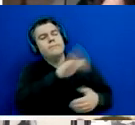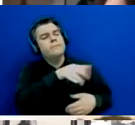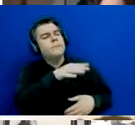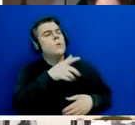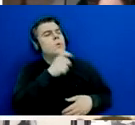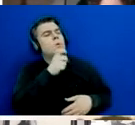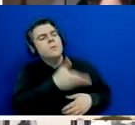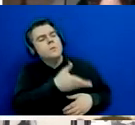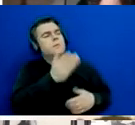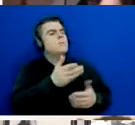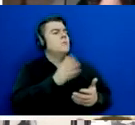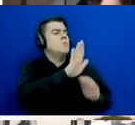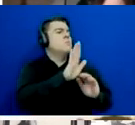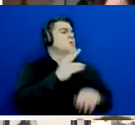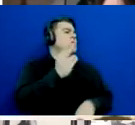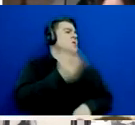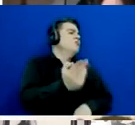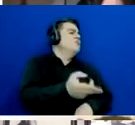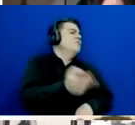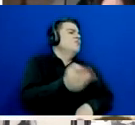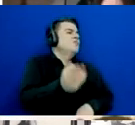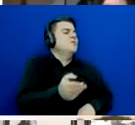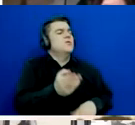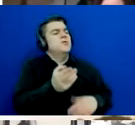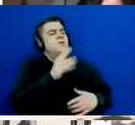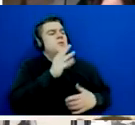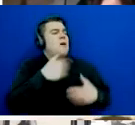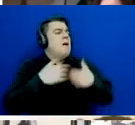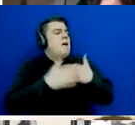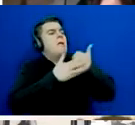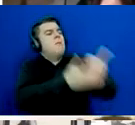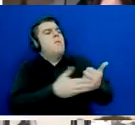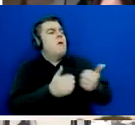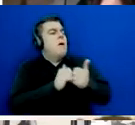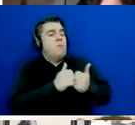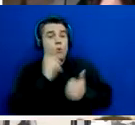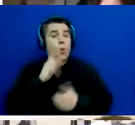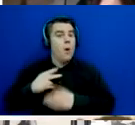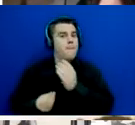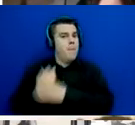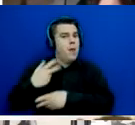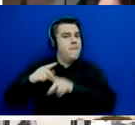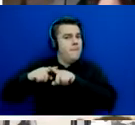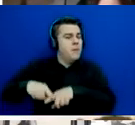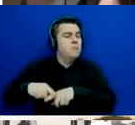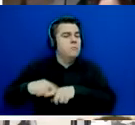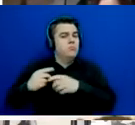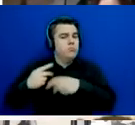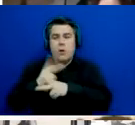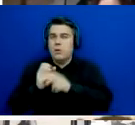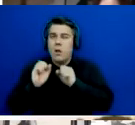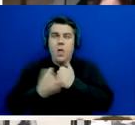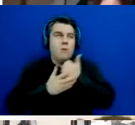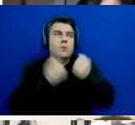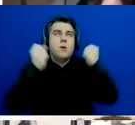are, what their background is. How can I help? Because we know that these plant-based products can help you with so many different things.